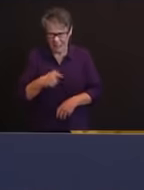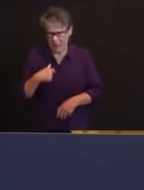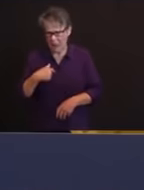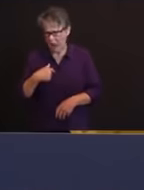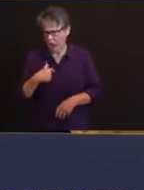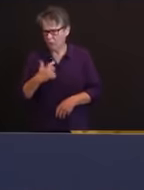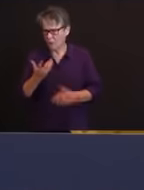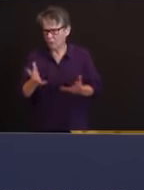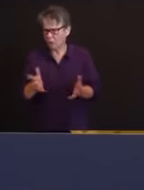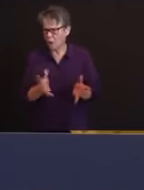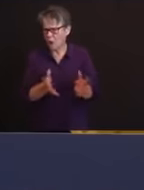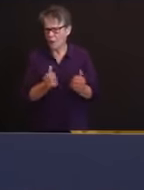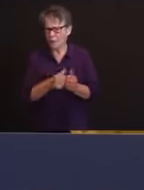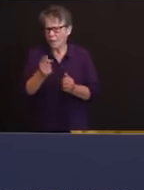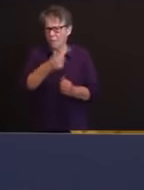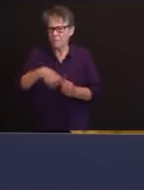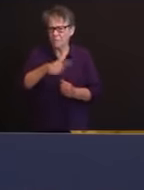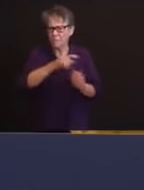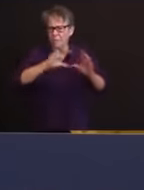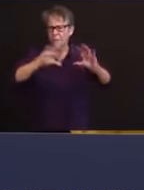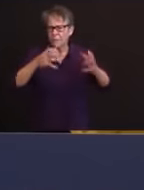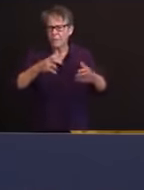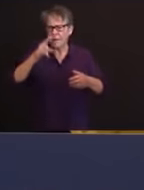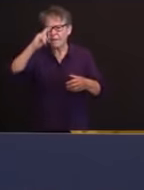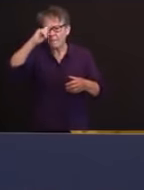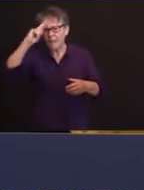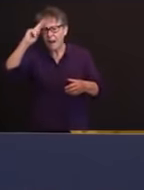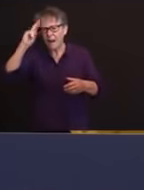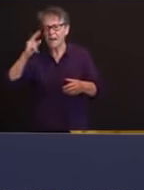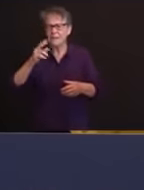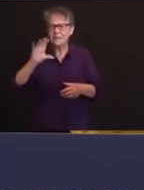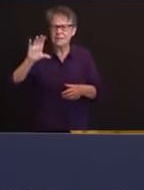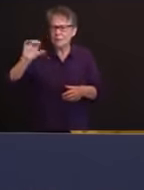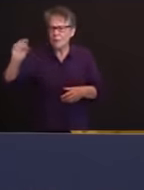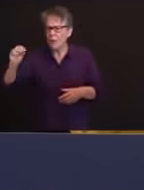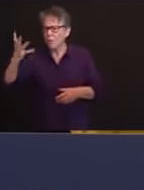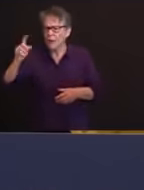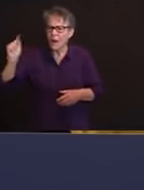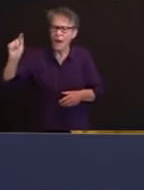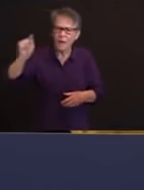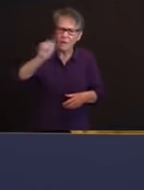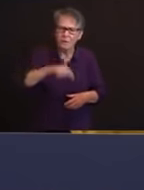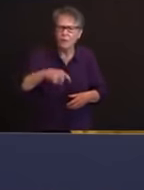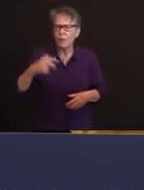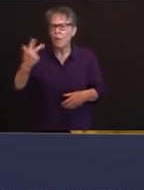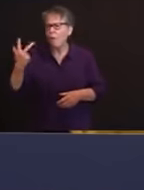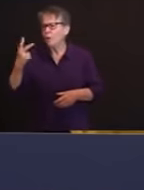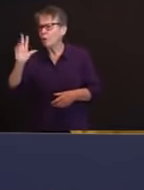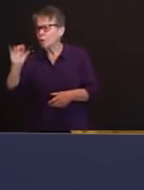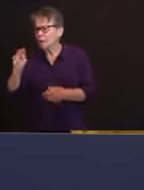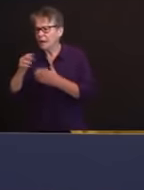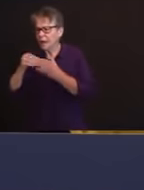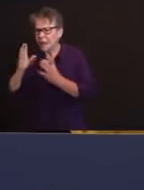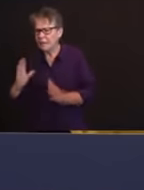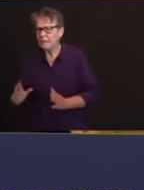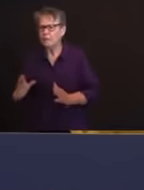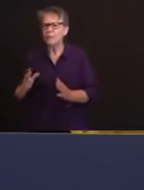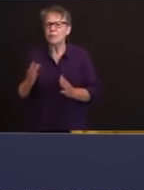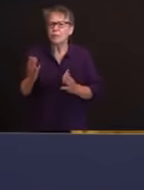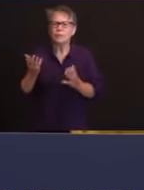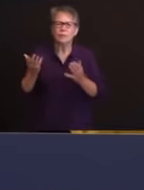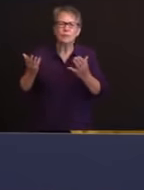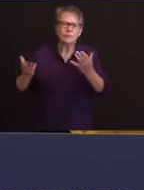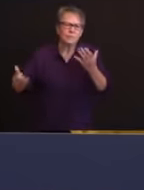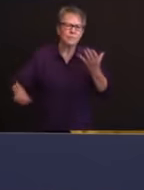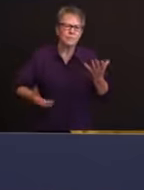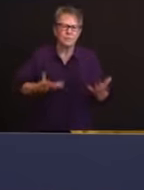5 CEOs of hospital systems, 3 labor leaders. We talk to people who are at the front lines literally all the time. The notion that we think